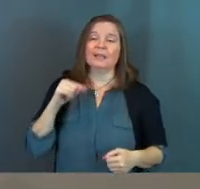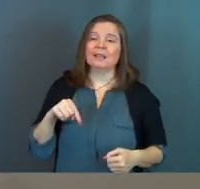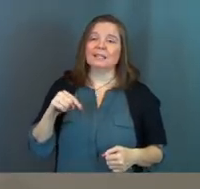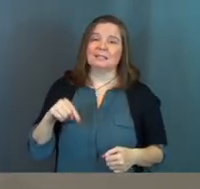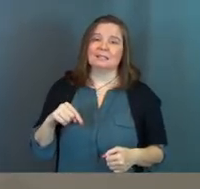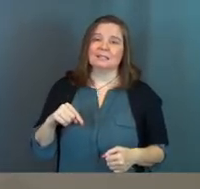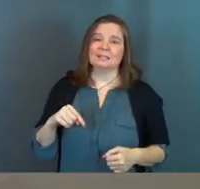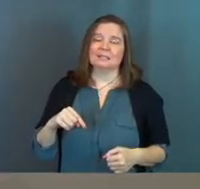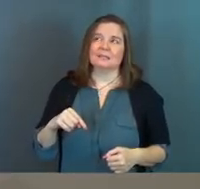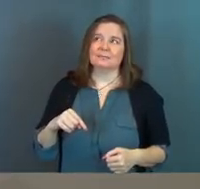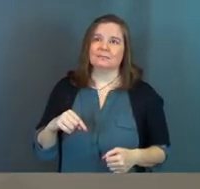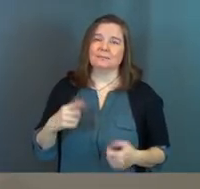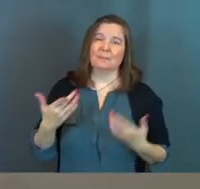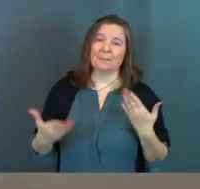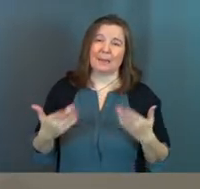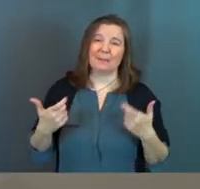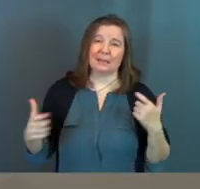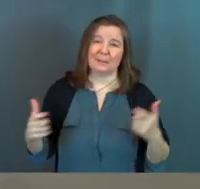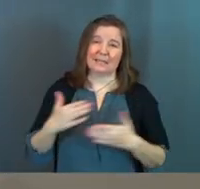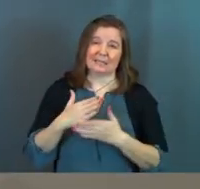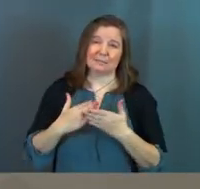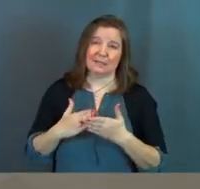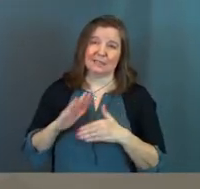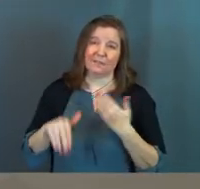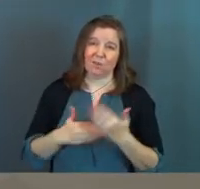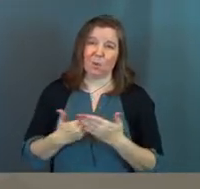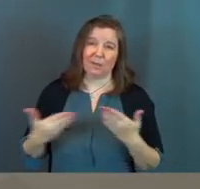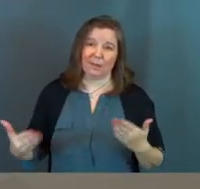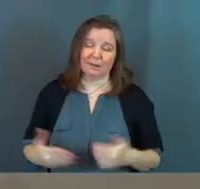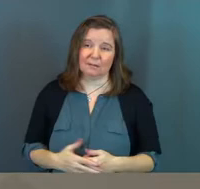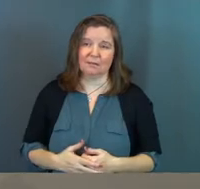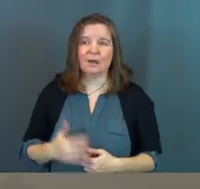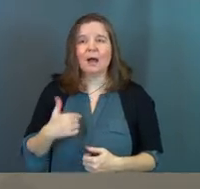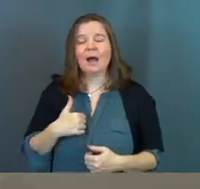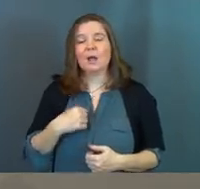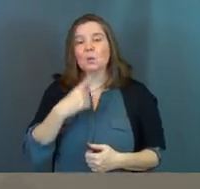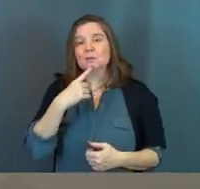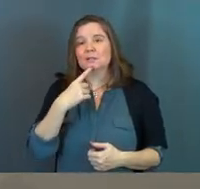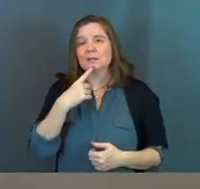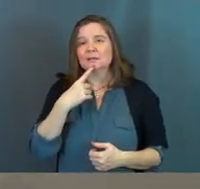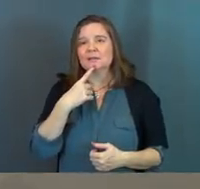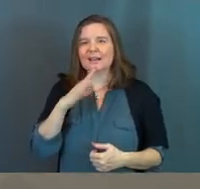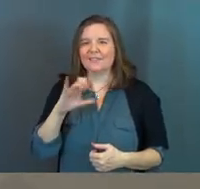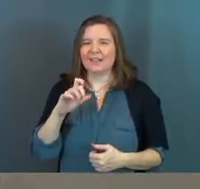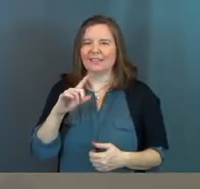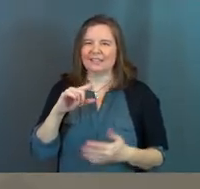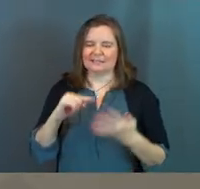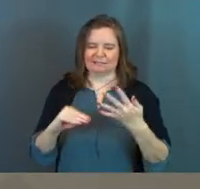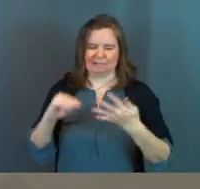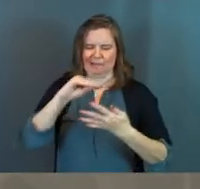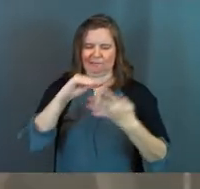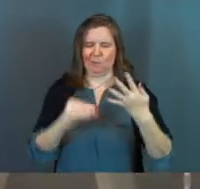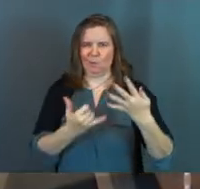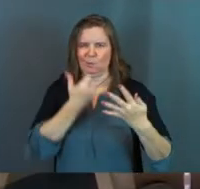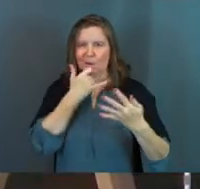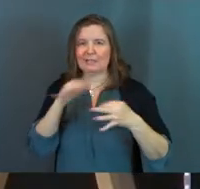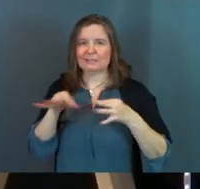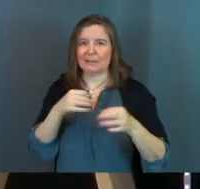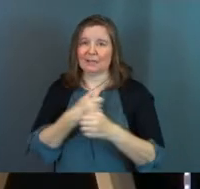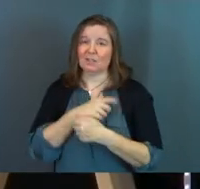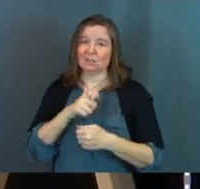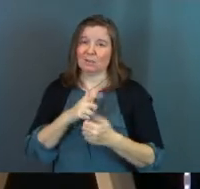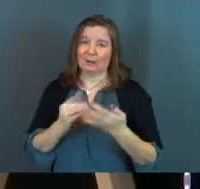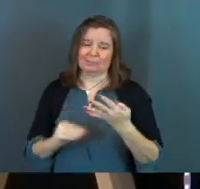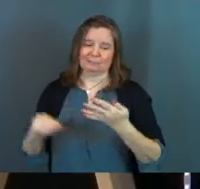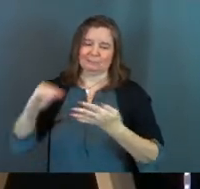this is maybe the biggest piece of the whole deal. I would even say, I've kind of got this out of order, actually. Explain and